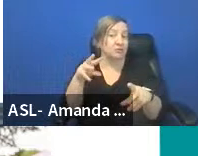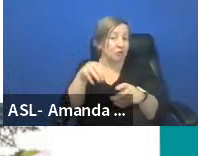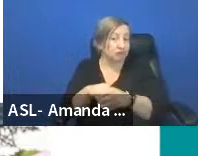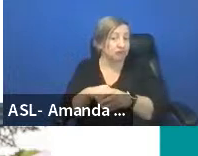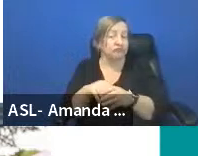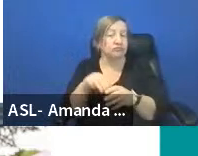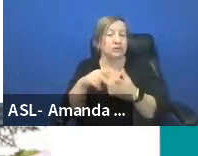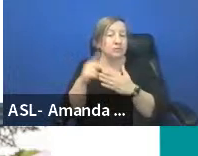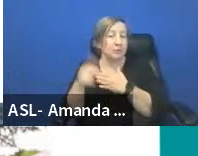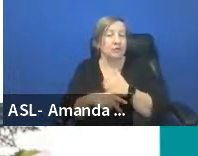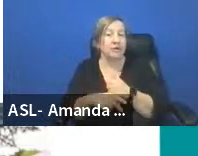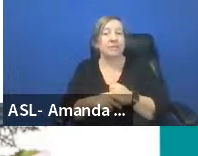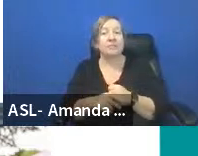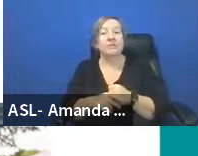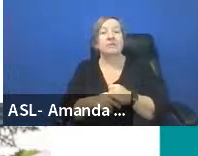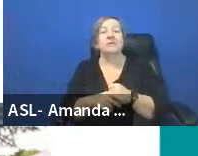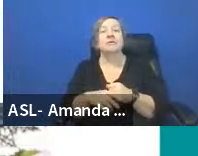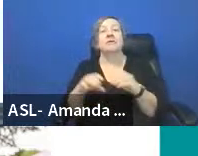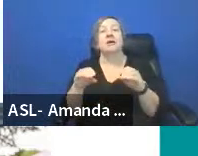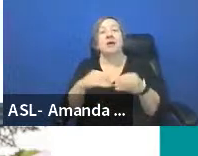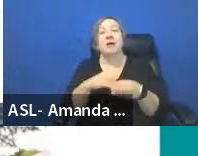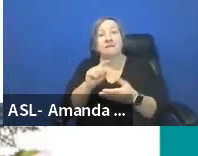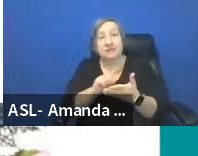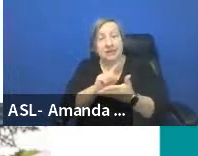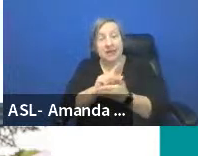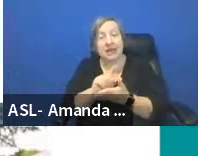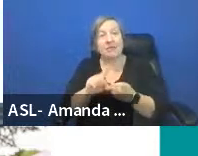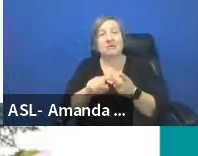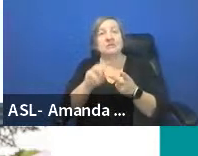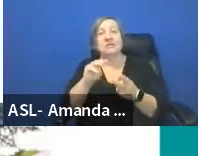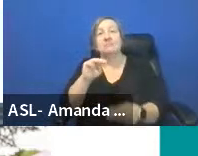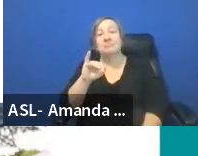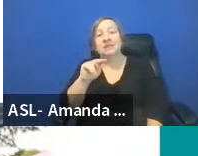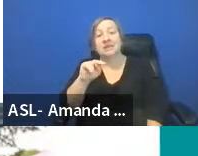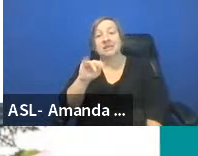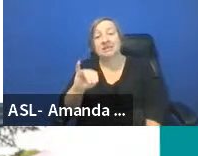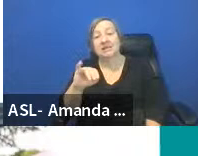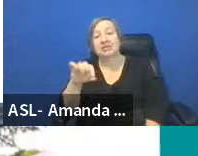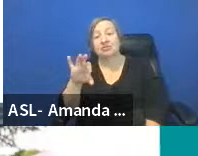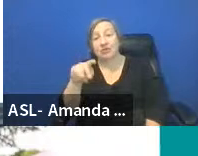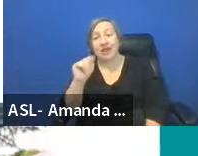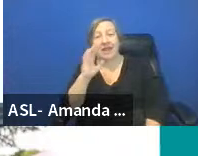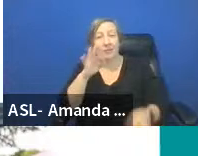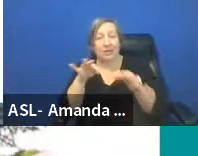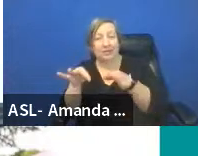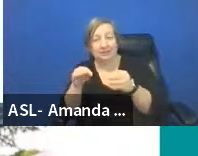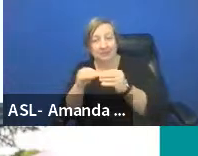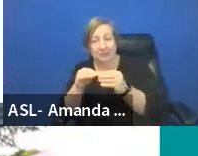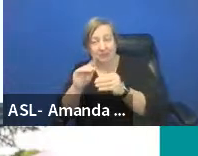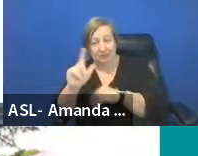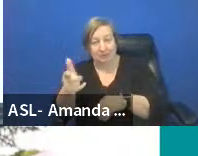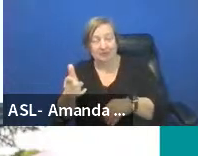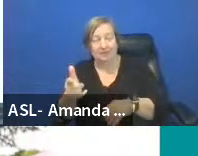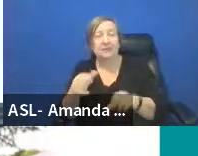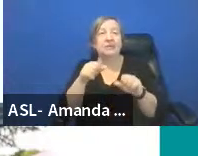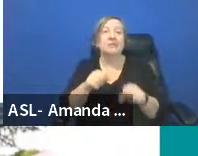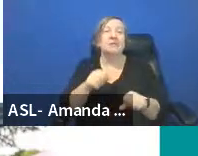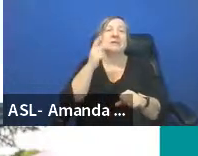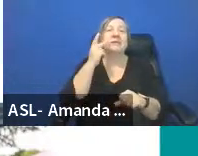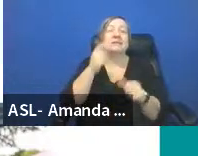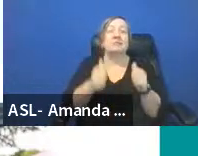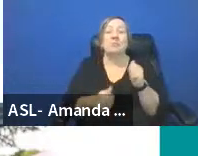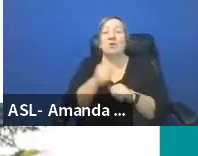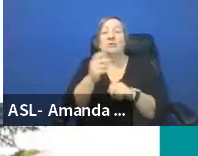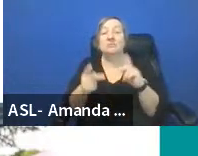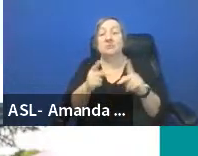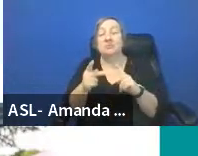program, such as our office hours and our mini grants, which we'll talk about more later. But as you can see, most of the